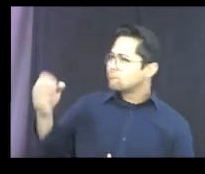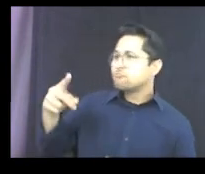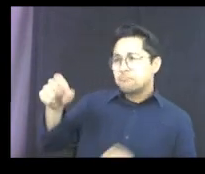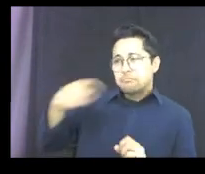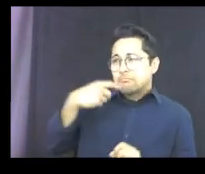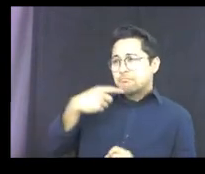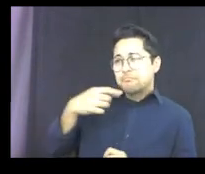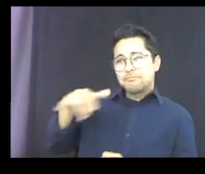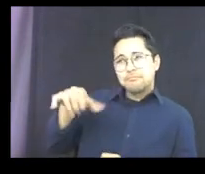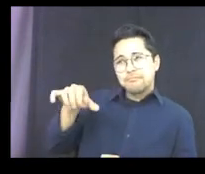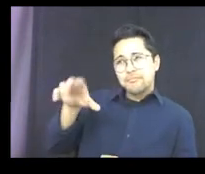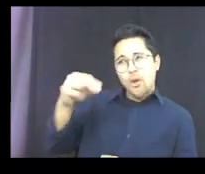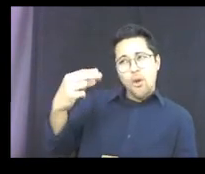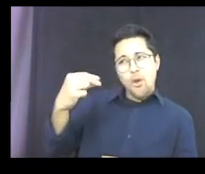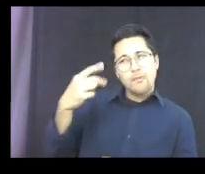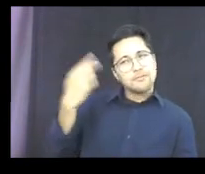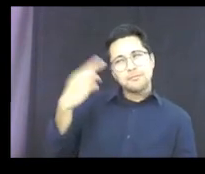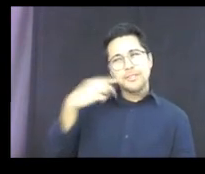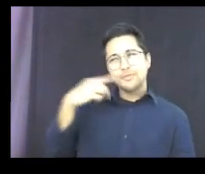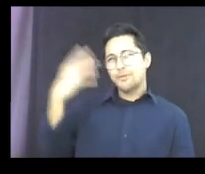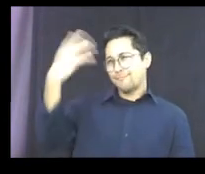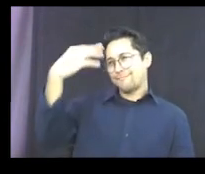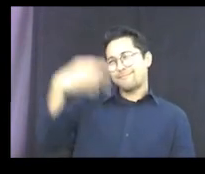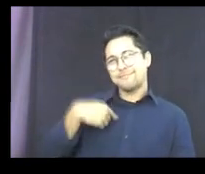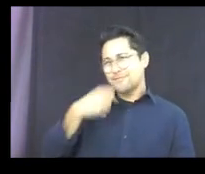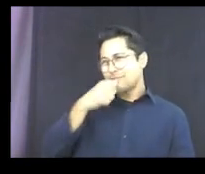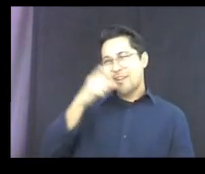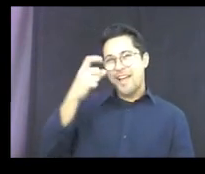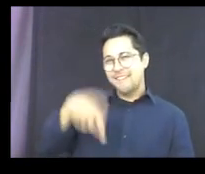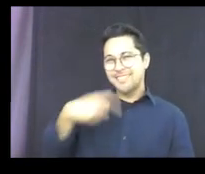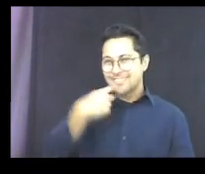say no, just because we're on camera, you don't have to say yes.